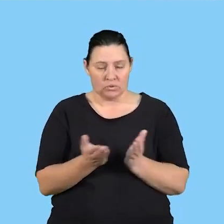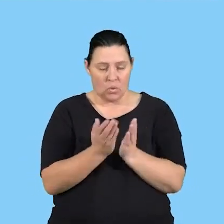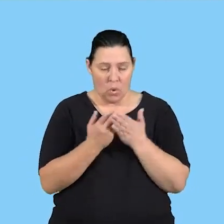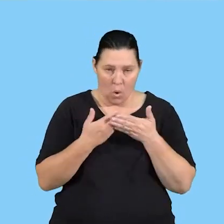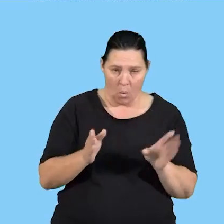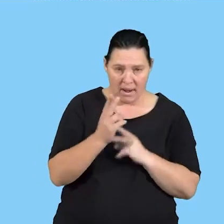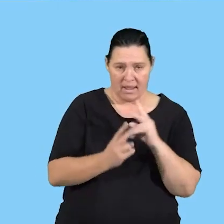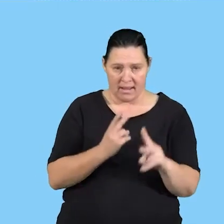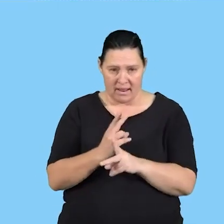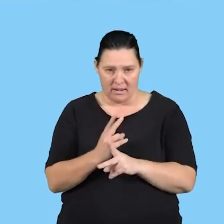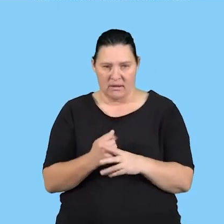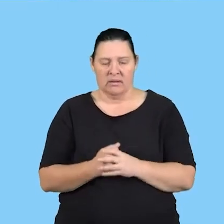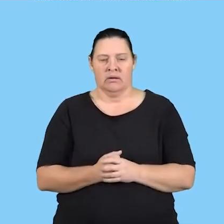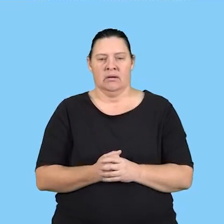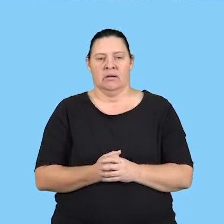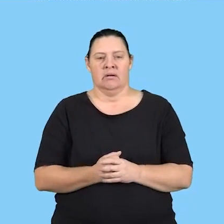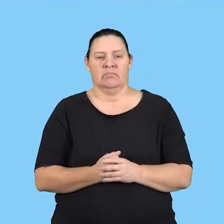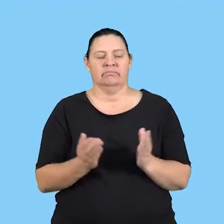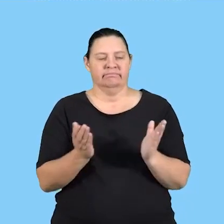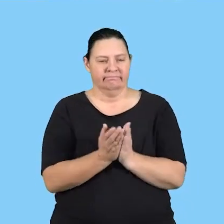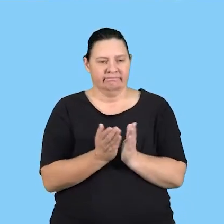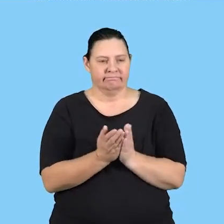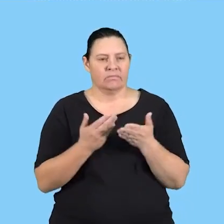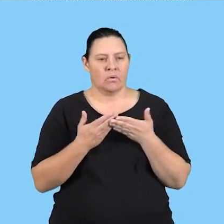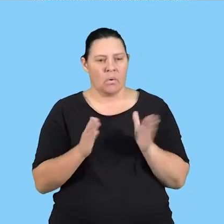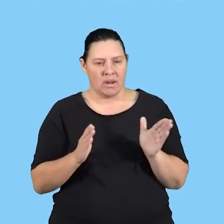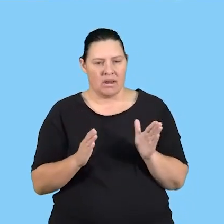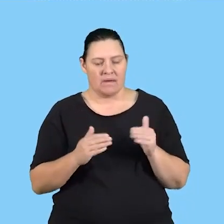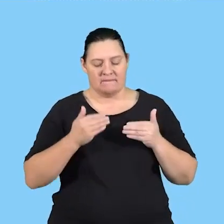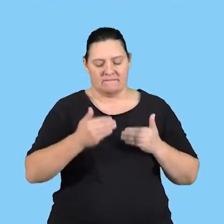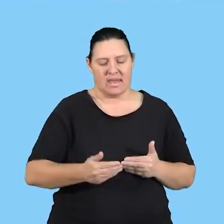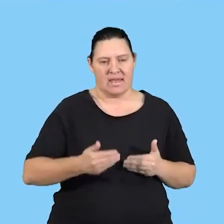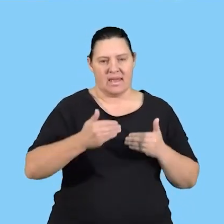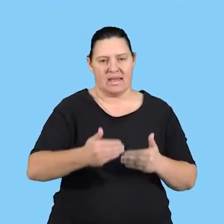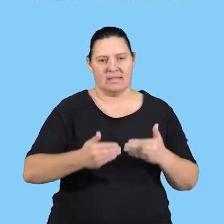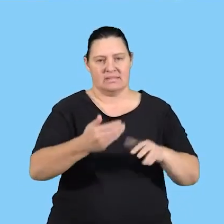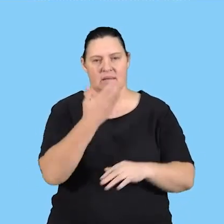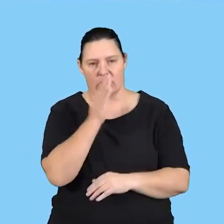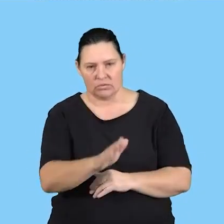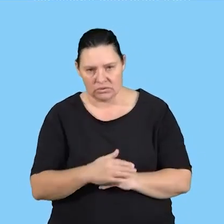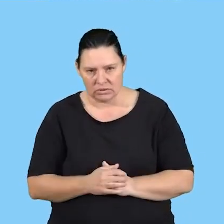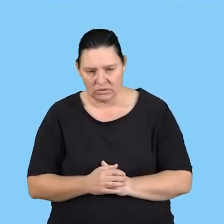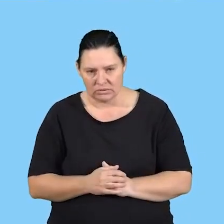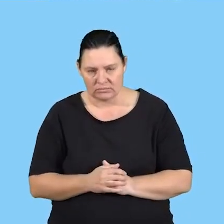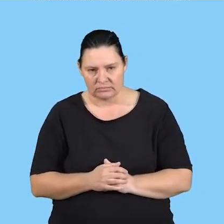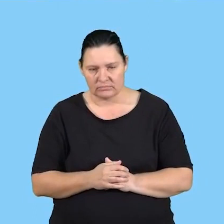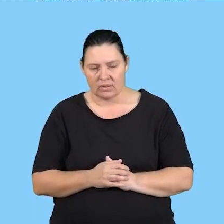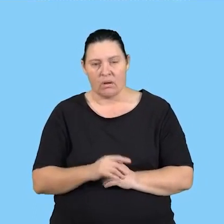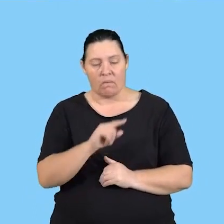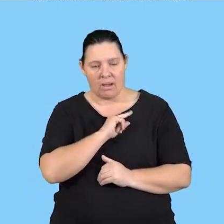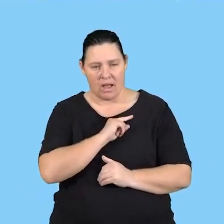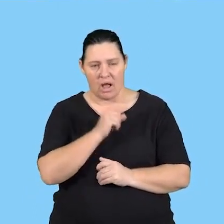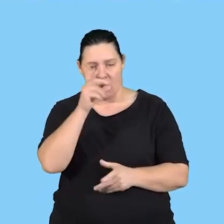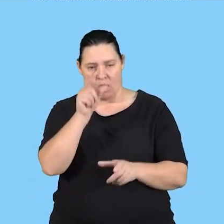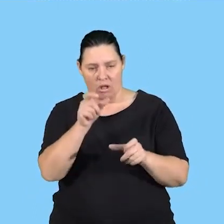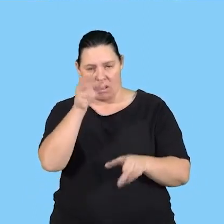reopened, the schools were reopened in a phased approach, whereby not all learners